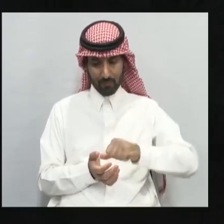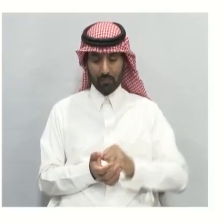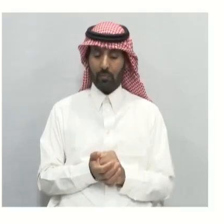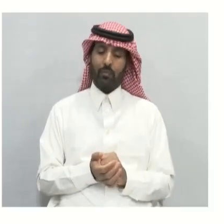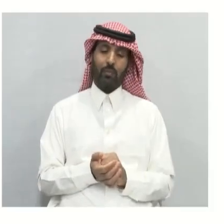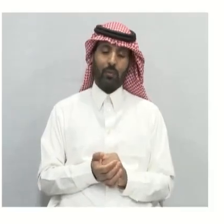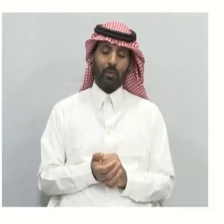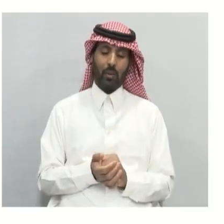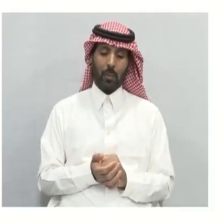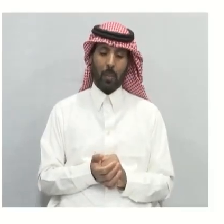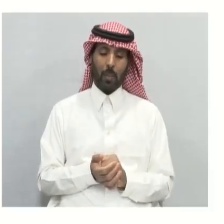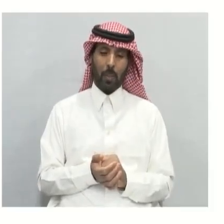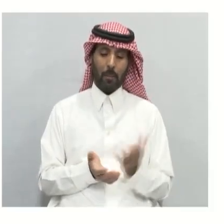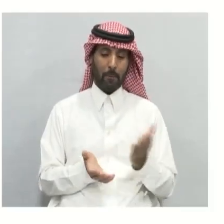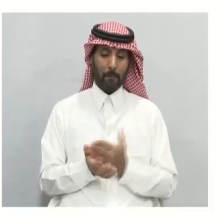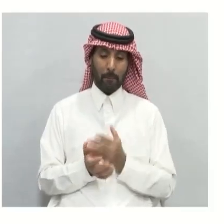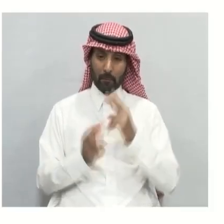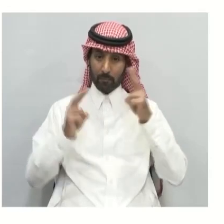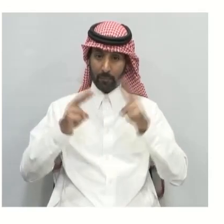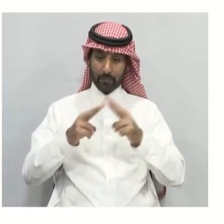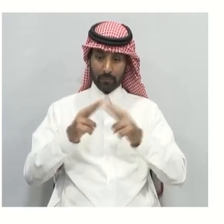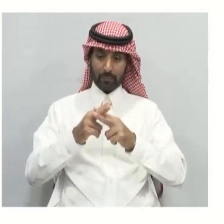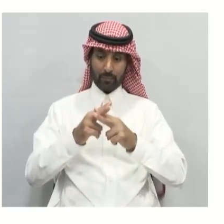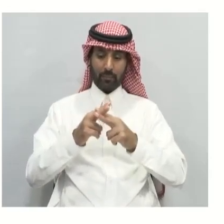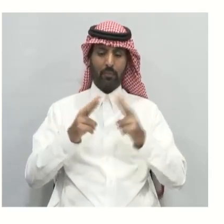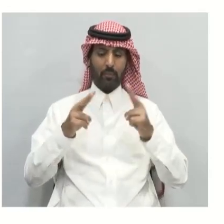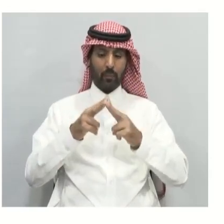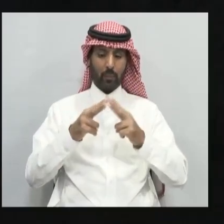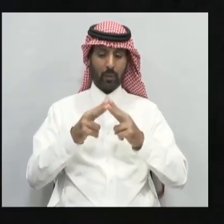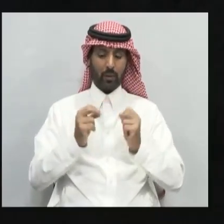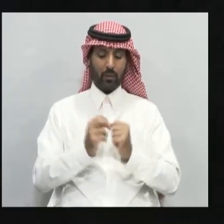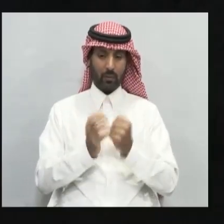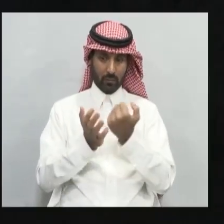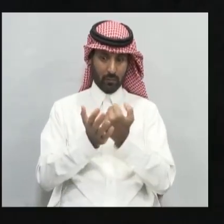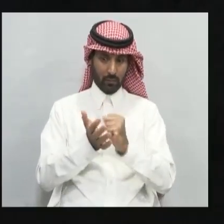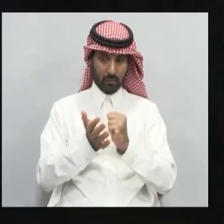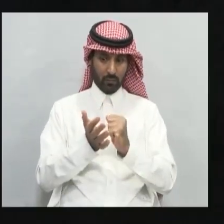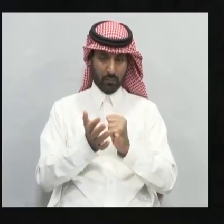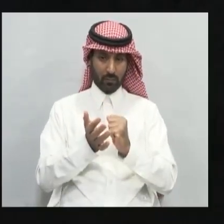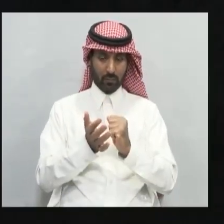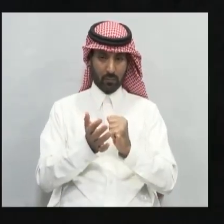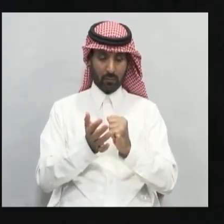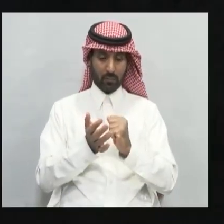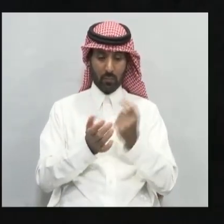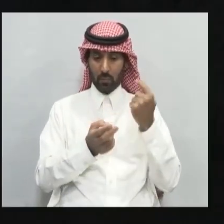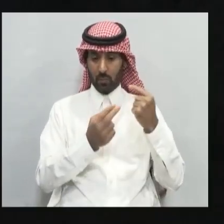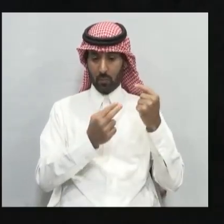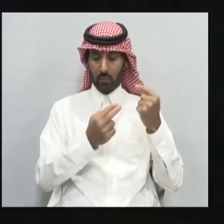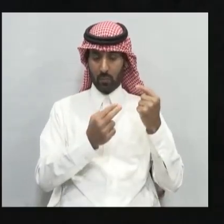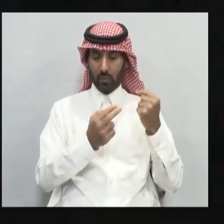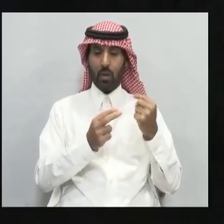than today. How about electricity? Let's cancel electricity from our